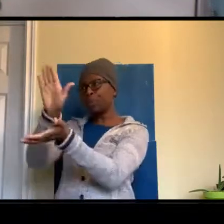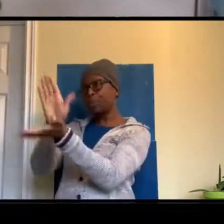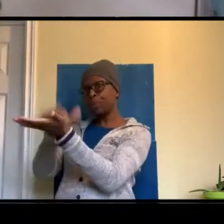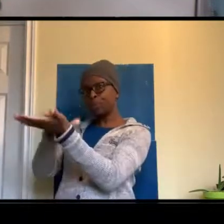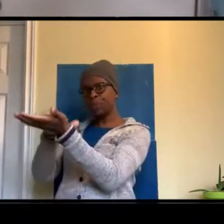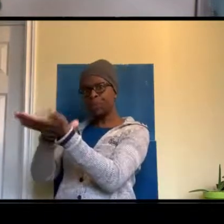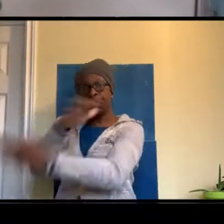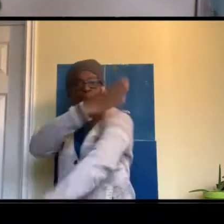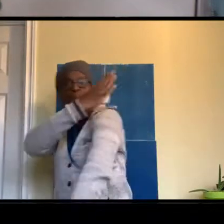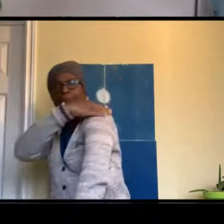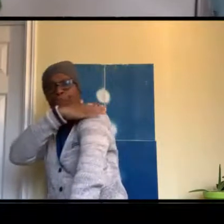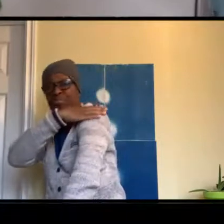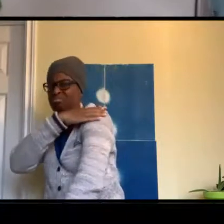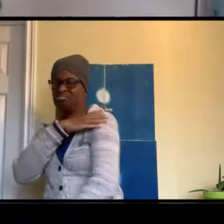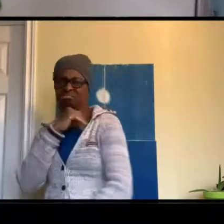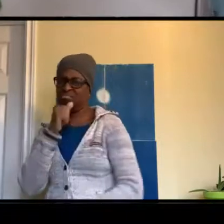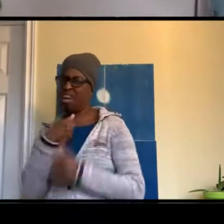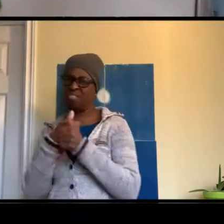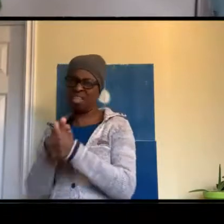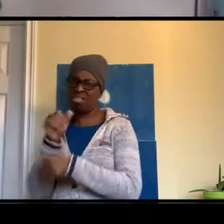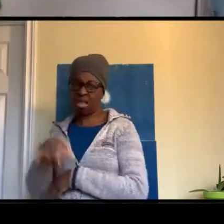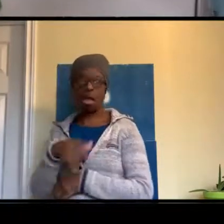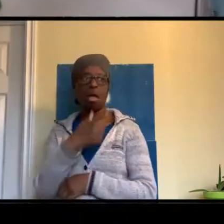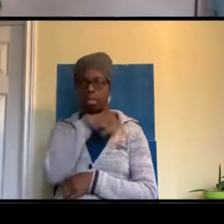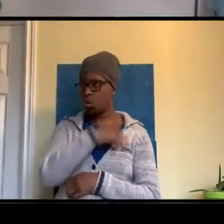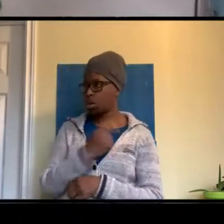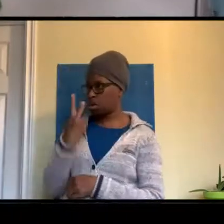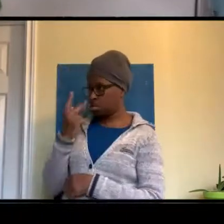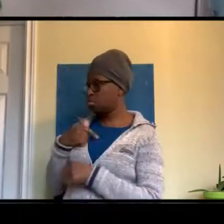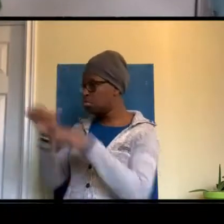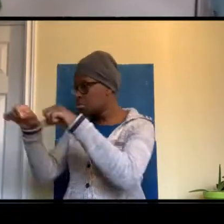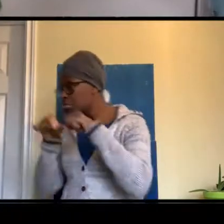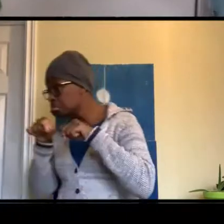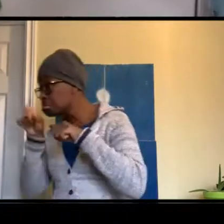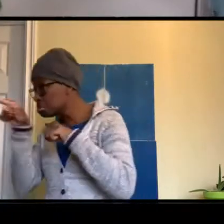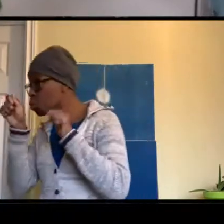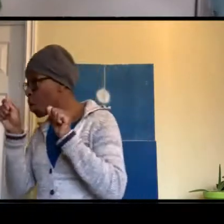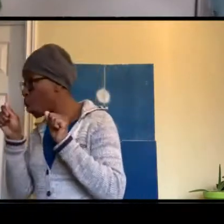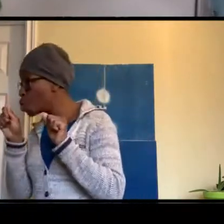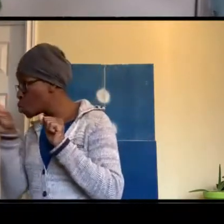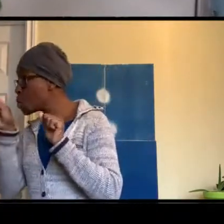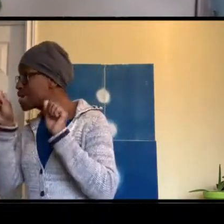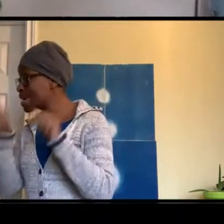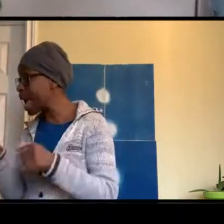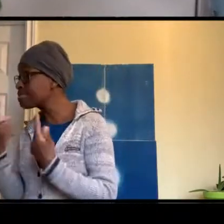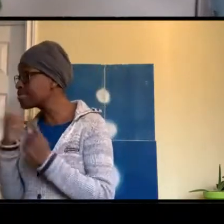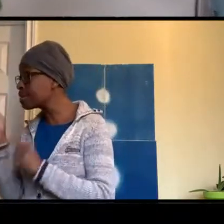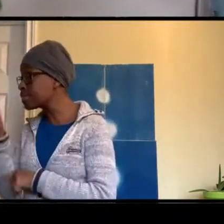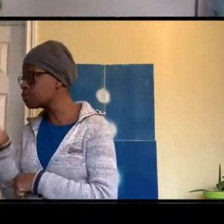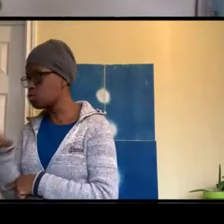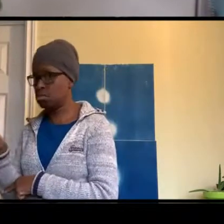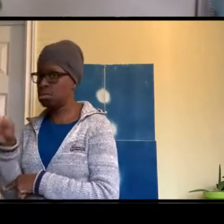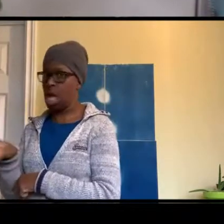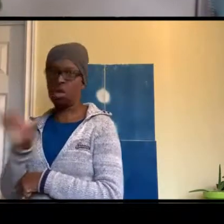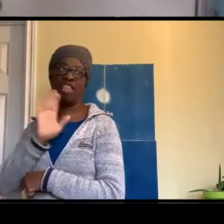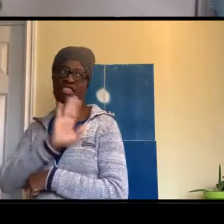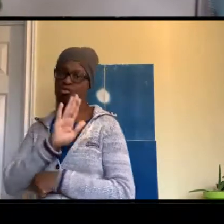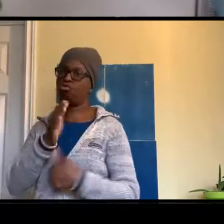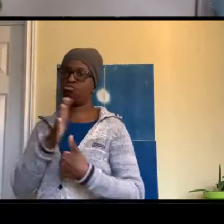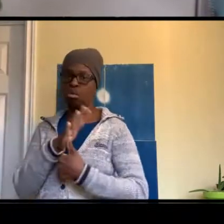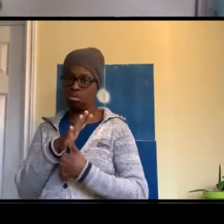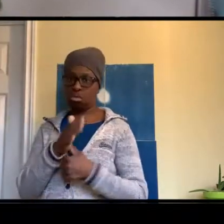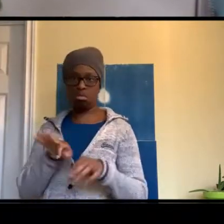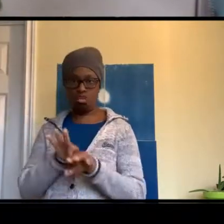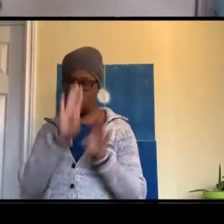to, as an organization or as a group, to sort of pull this project off. And so I think that's important. So pay attention